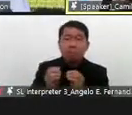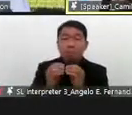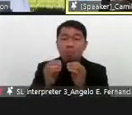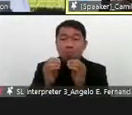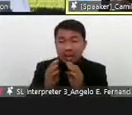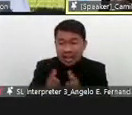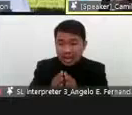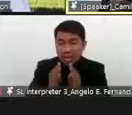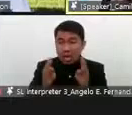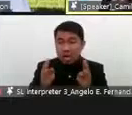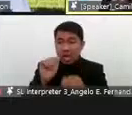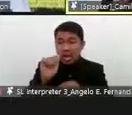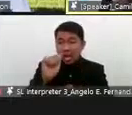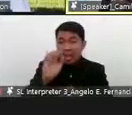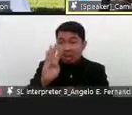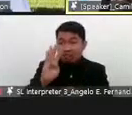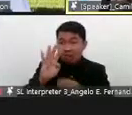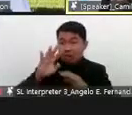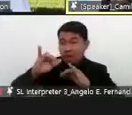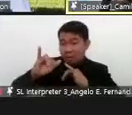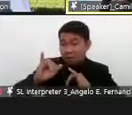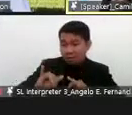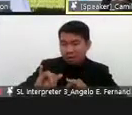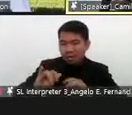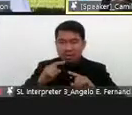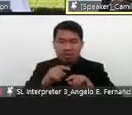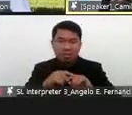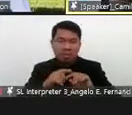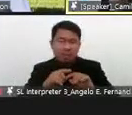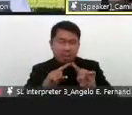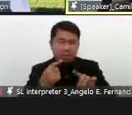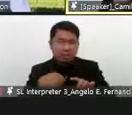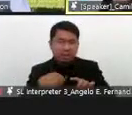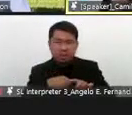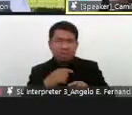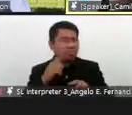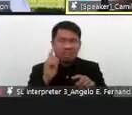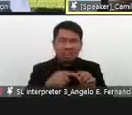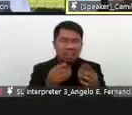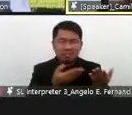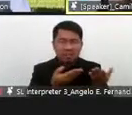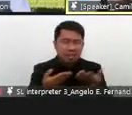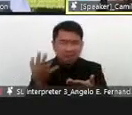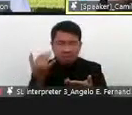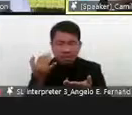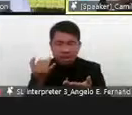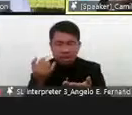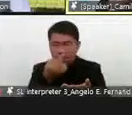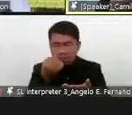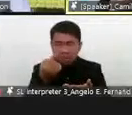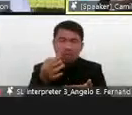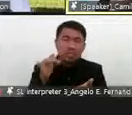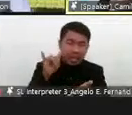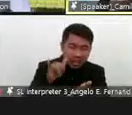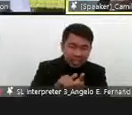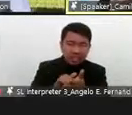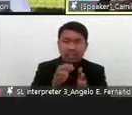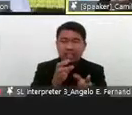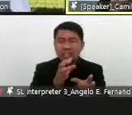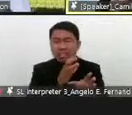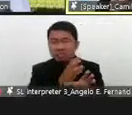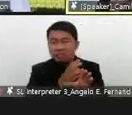size, so we cannot do that because of the status as the national cultural treasure.